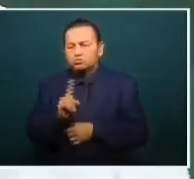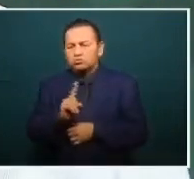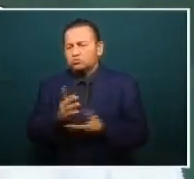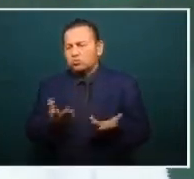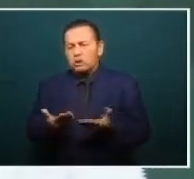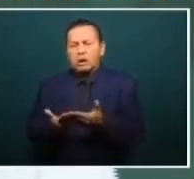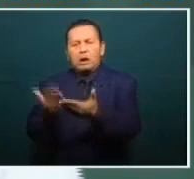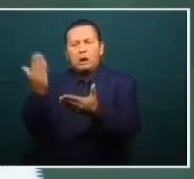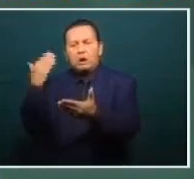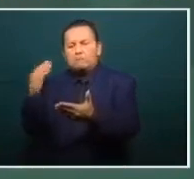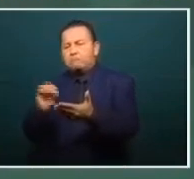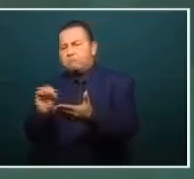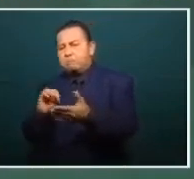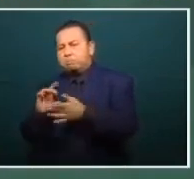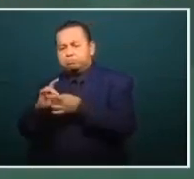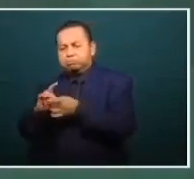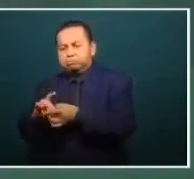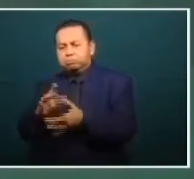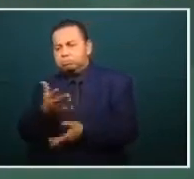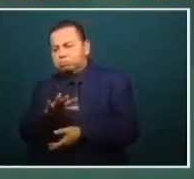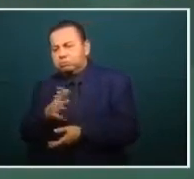Relations with the U.S. have not always been good.